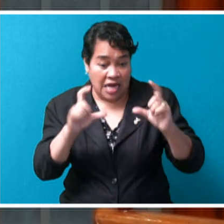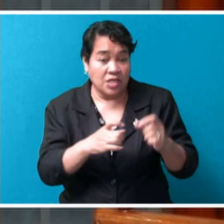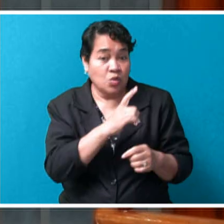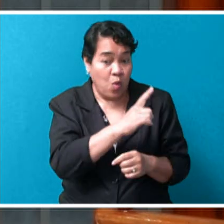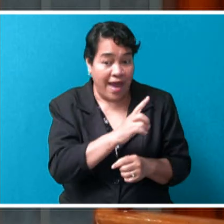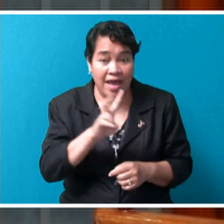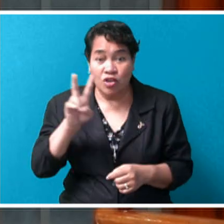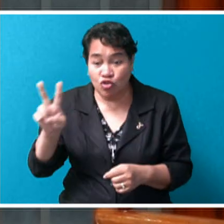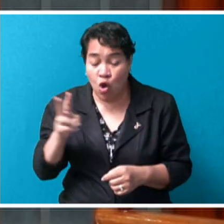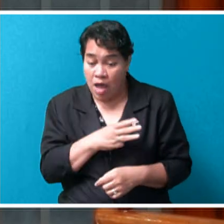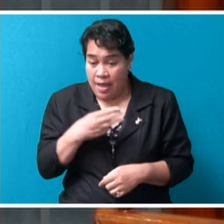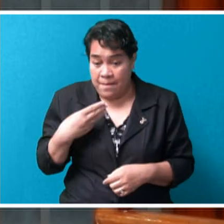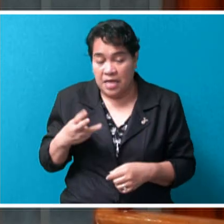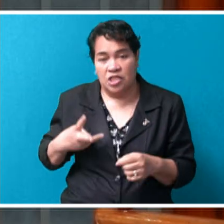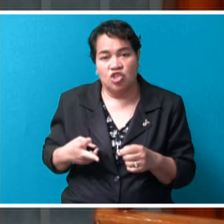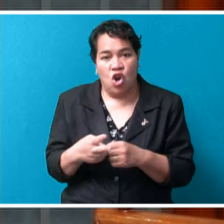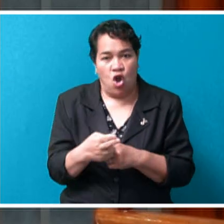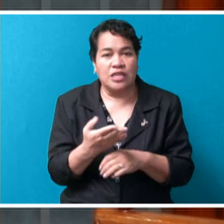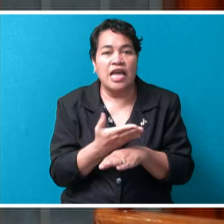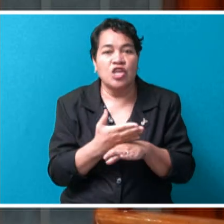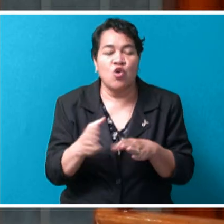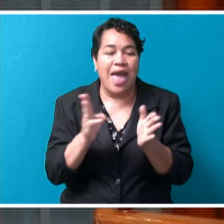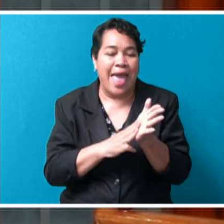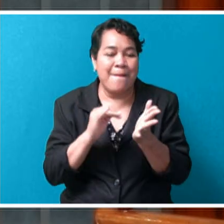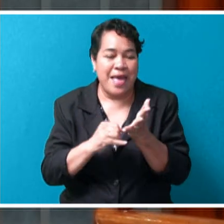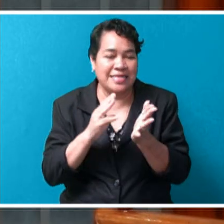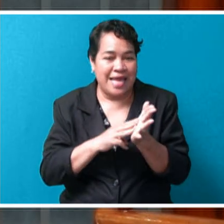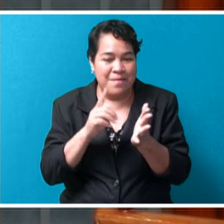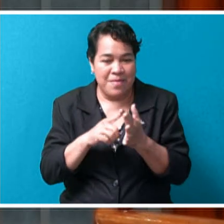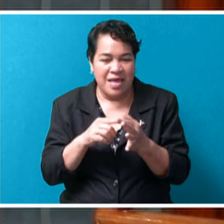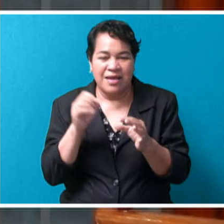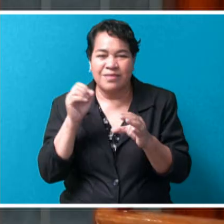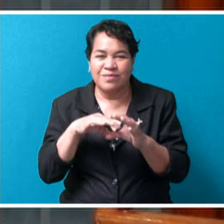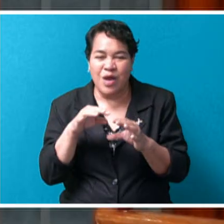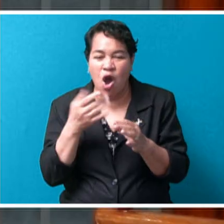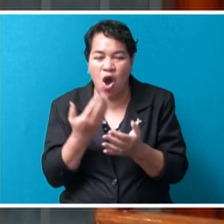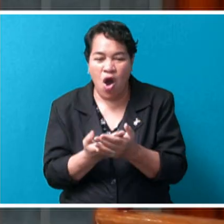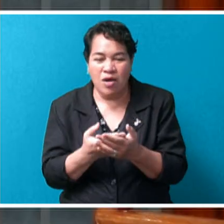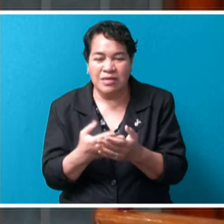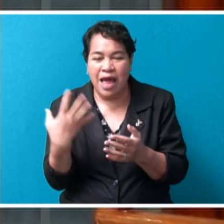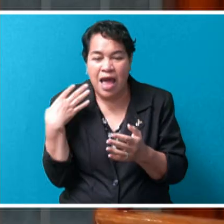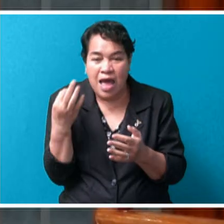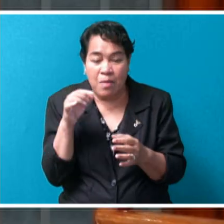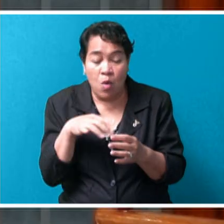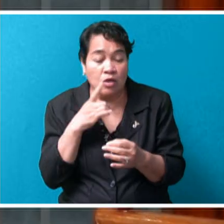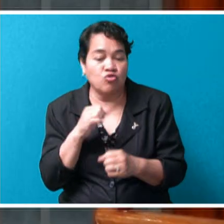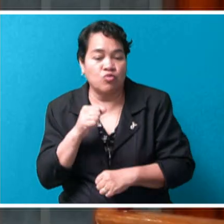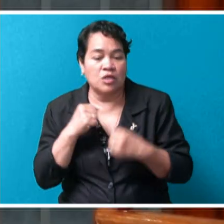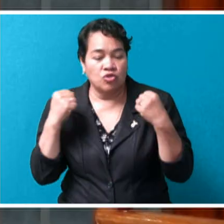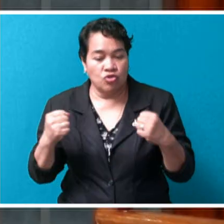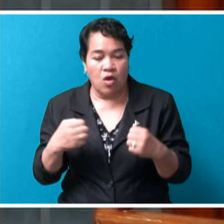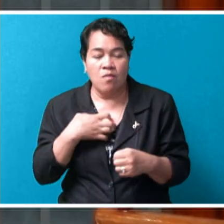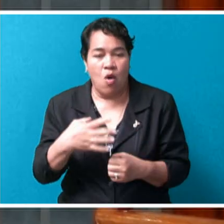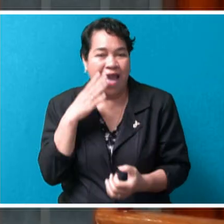the Ministry has launched the new MSME portal, which is an important step in building stronger evidence-based